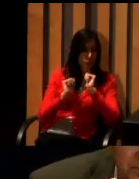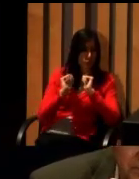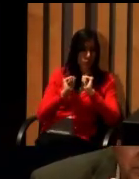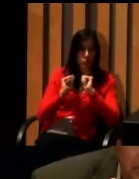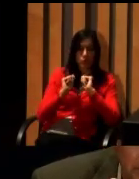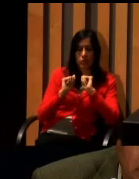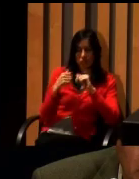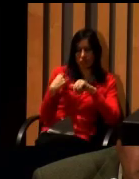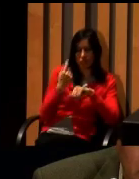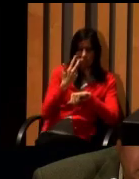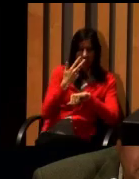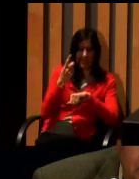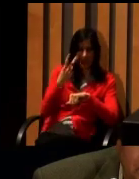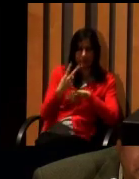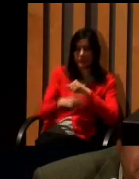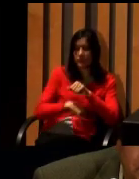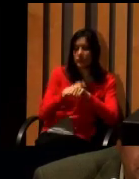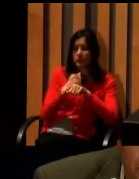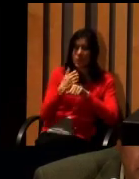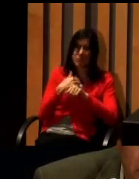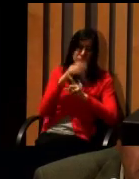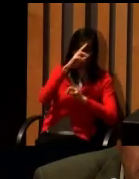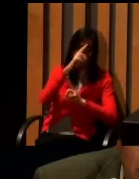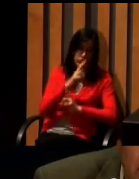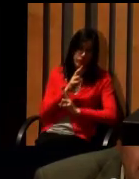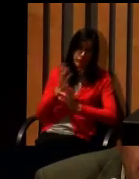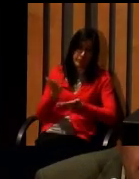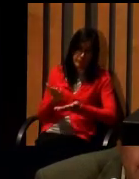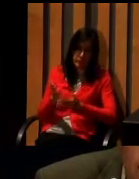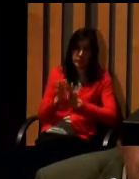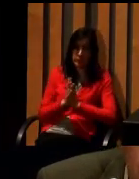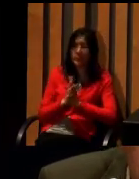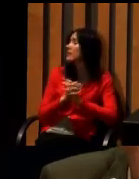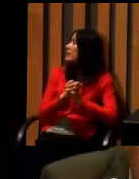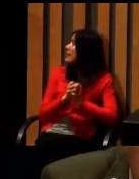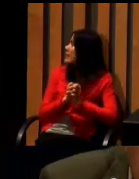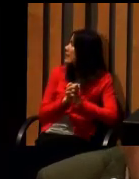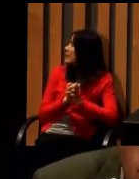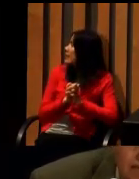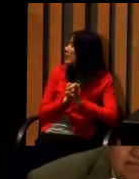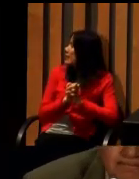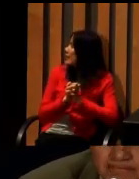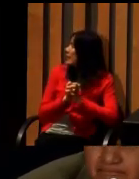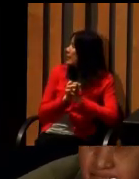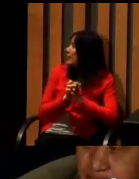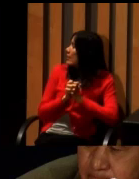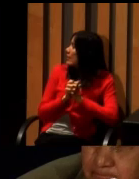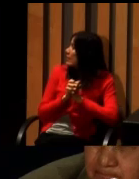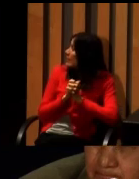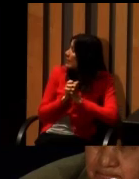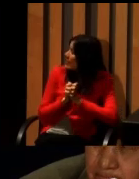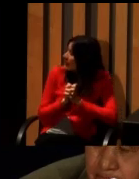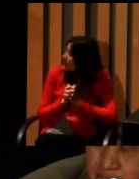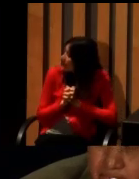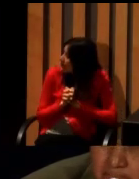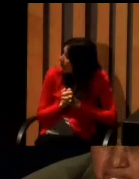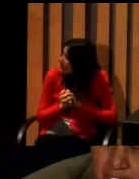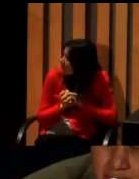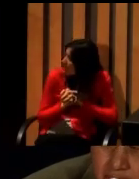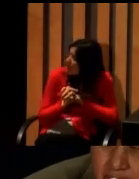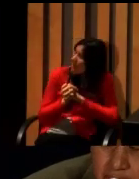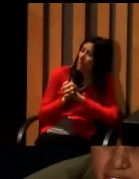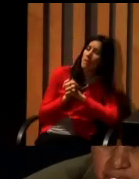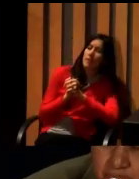I am honored to be here, and I can't tell you, and I'd like to some of you to give yourselves a hand. I'd like to say